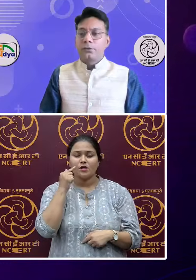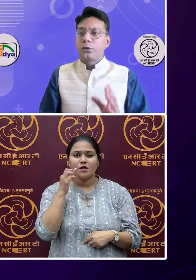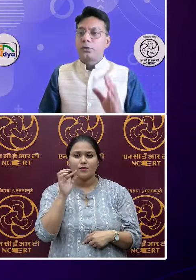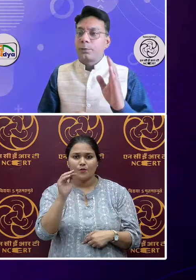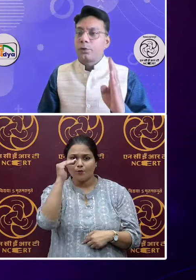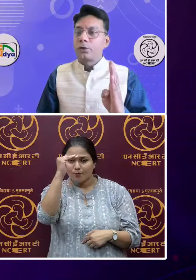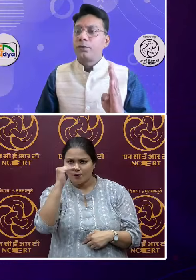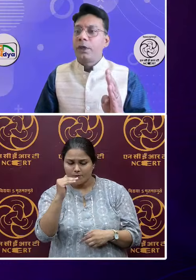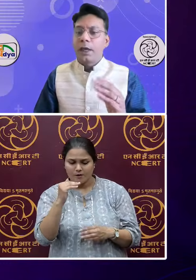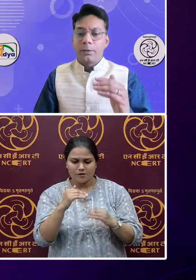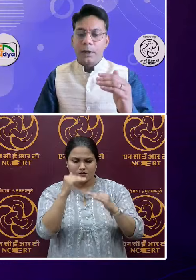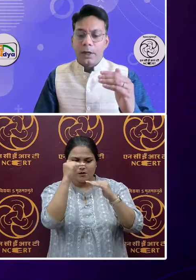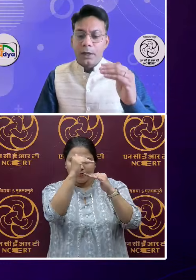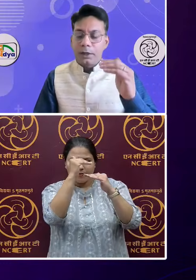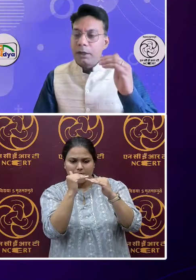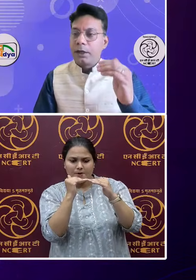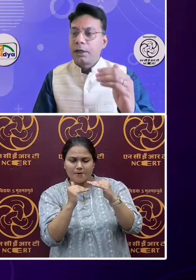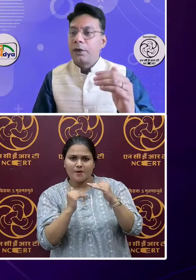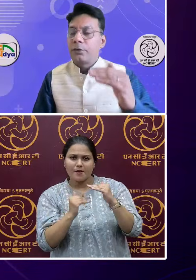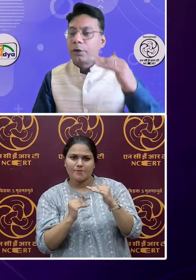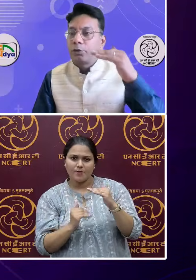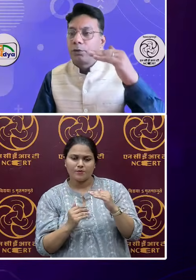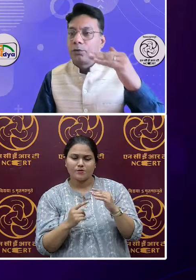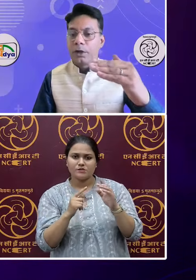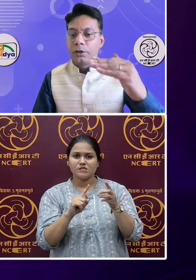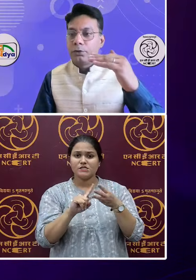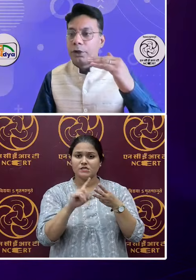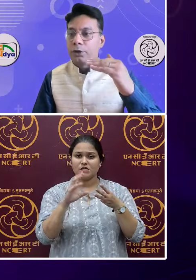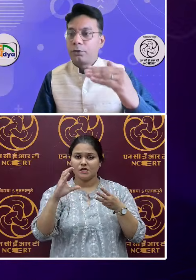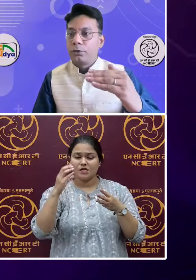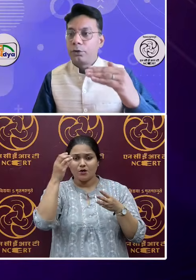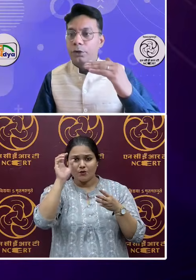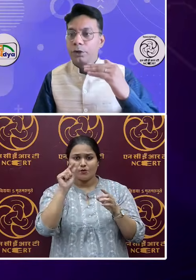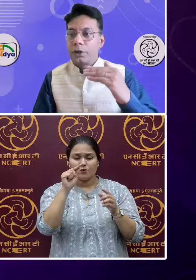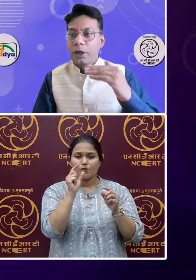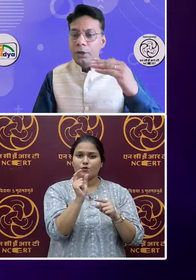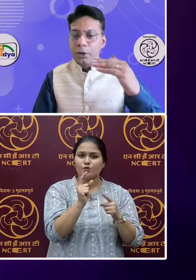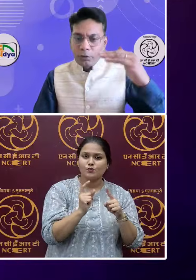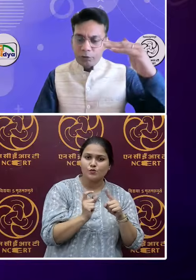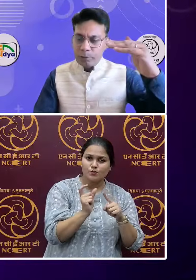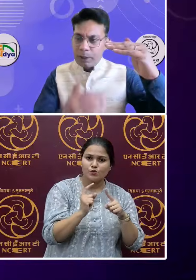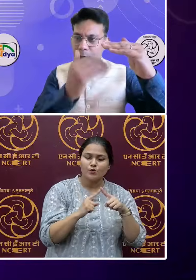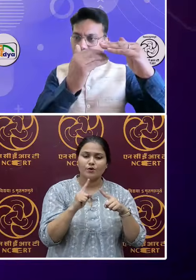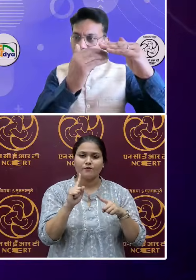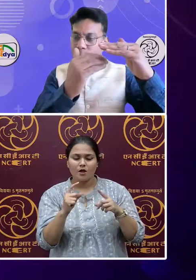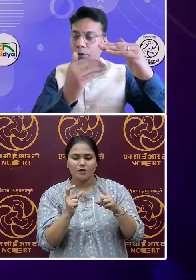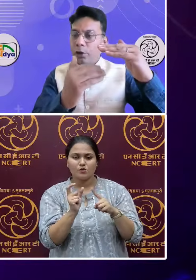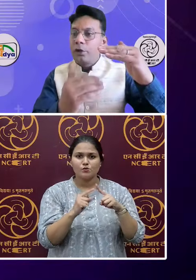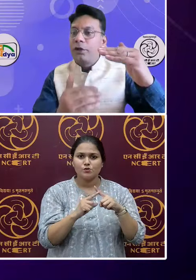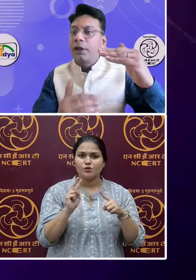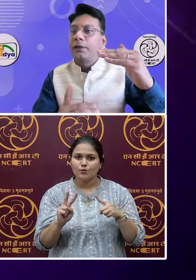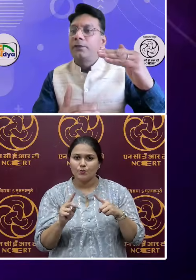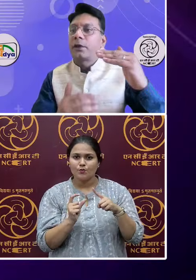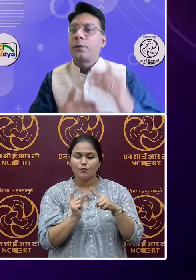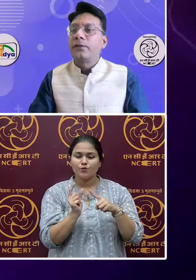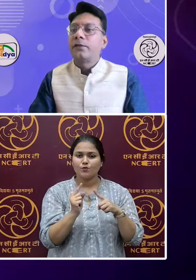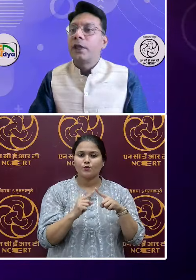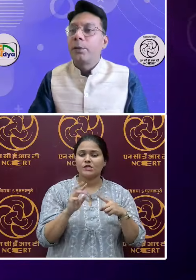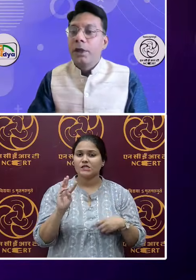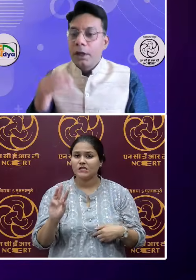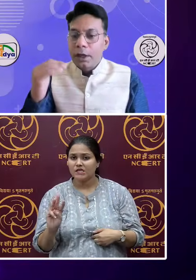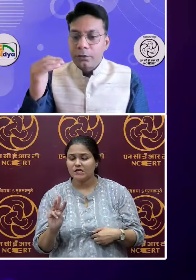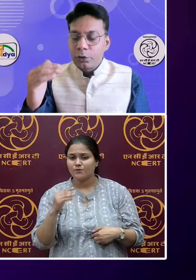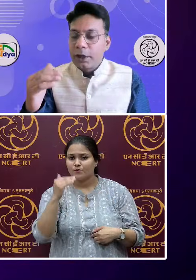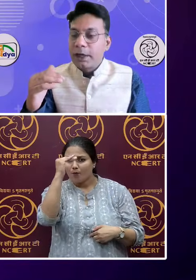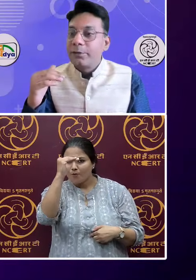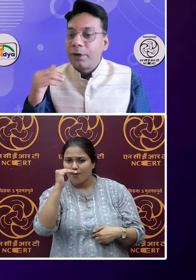sequencing. So suppose we have e-content for Unit 1, Unit 2, Unit 3, we should be able to logically sequence